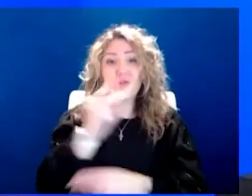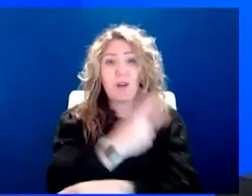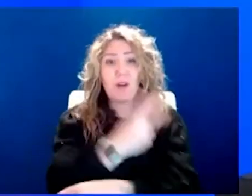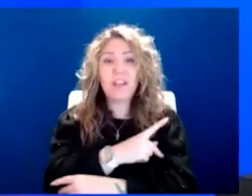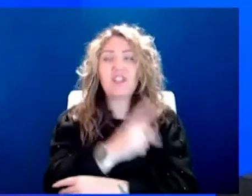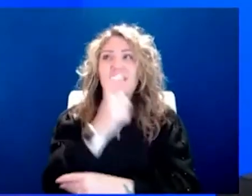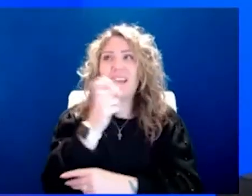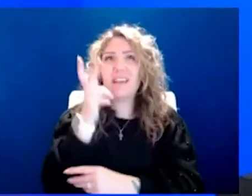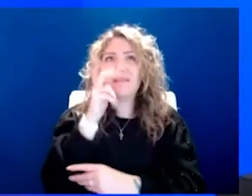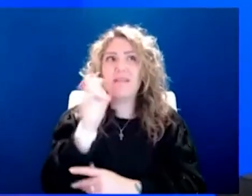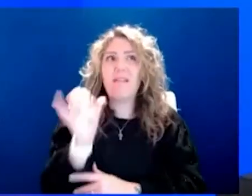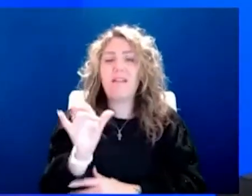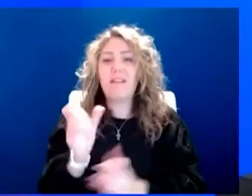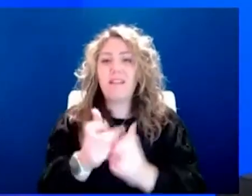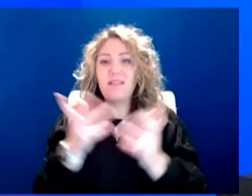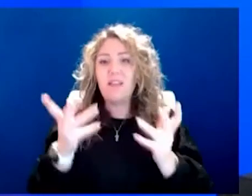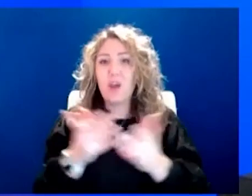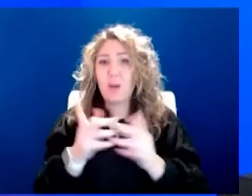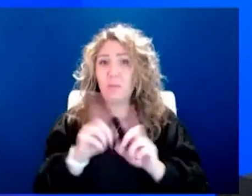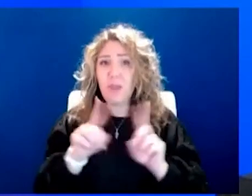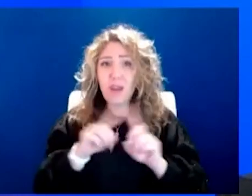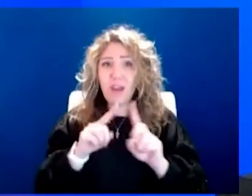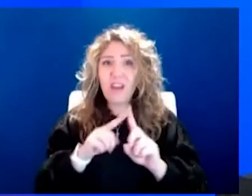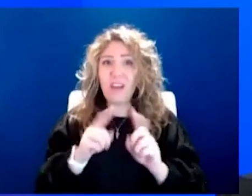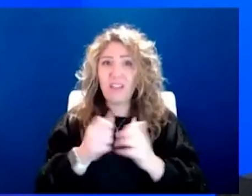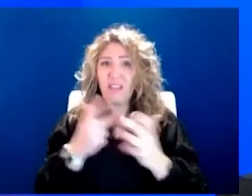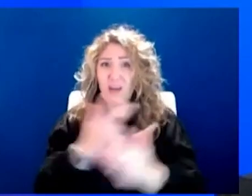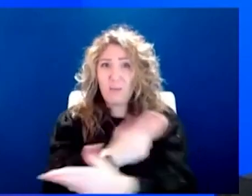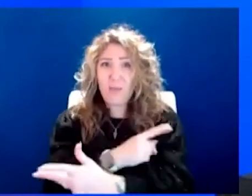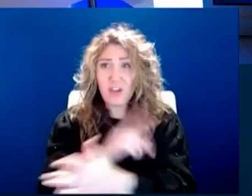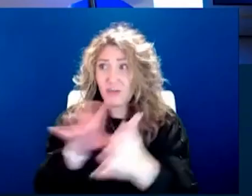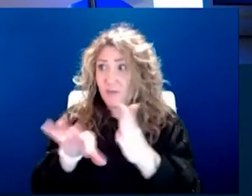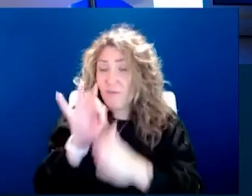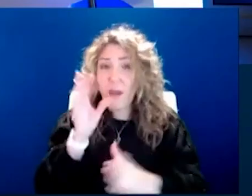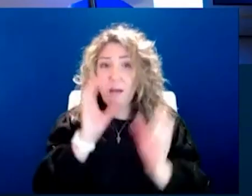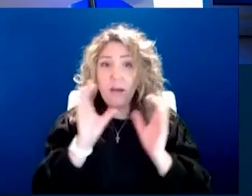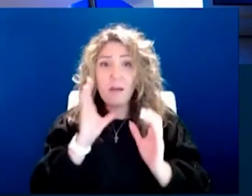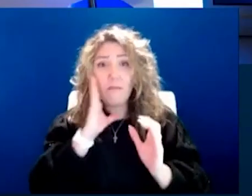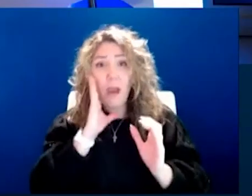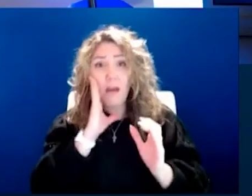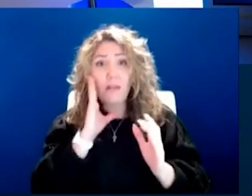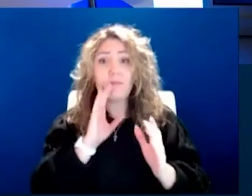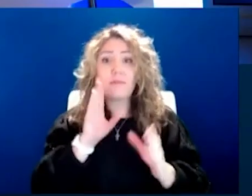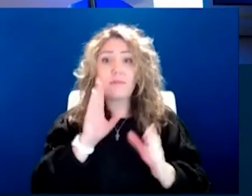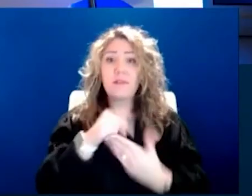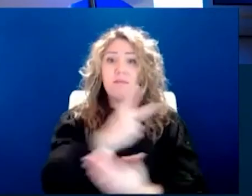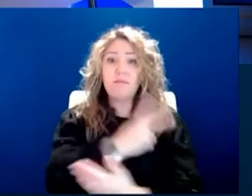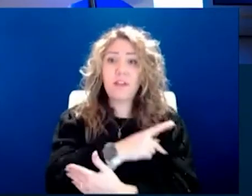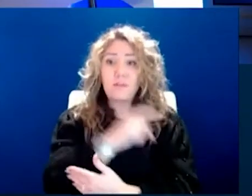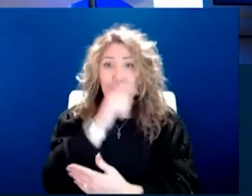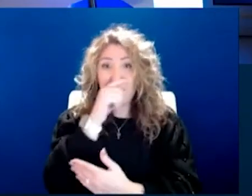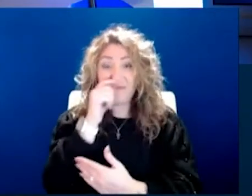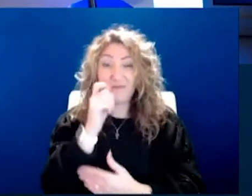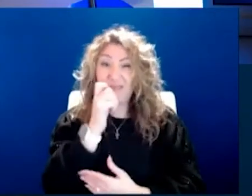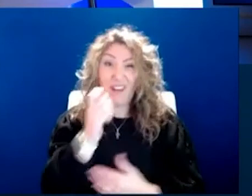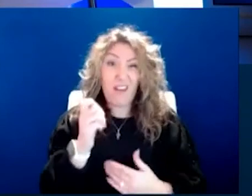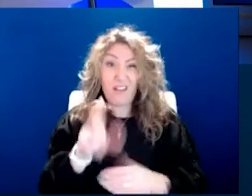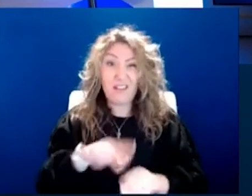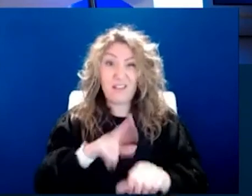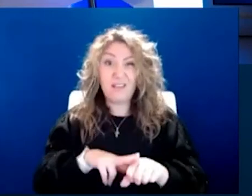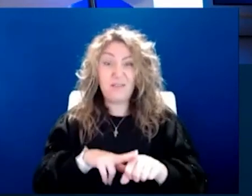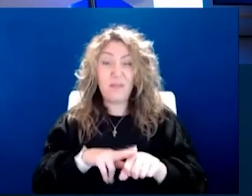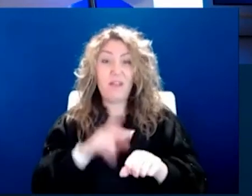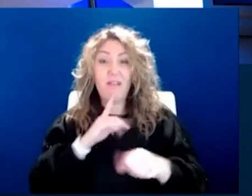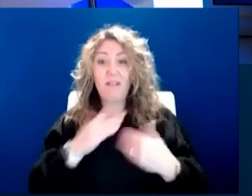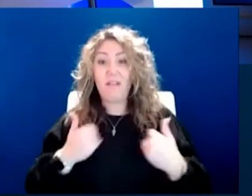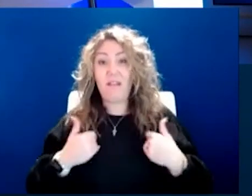but that's a lot of patients to find beds for if they should have to come to the hospital. And patients we wouldn't normally have Yeah. here. All right, thank you for getting us